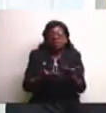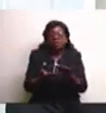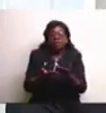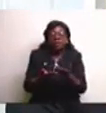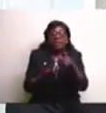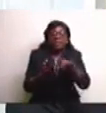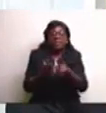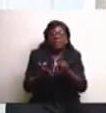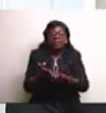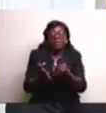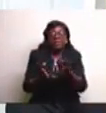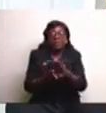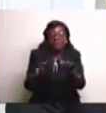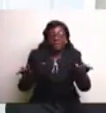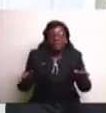29 years